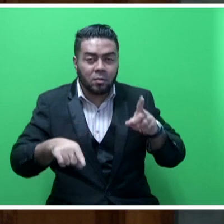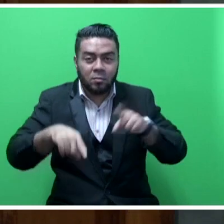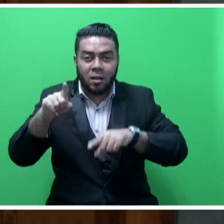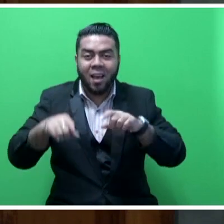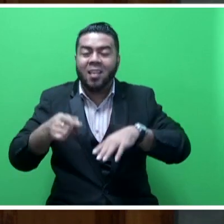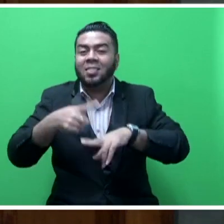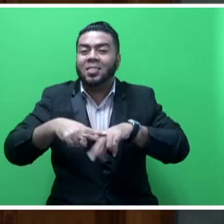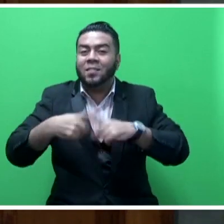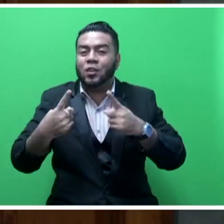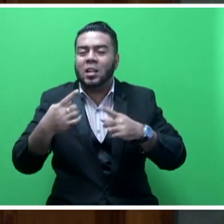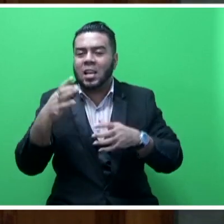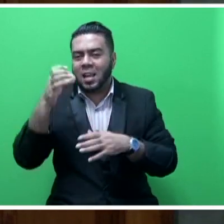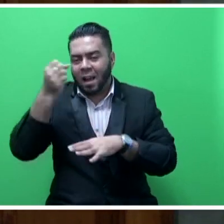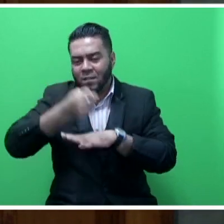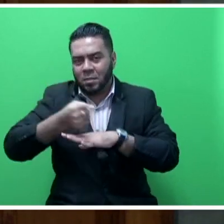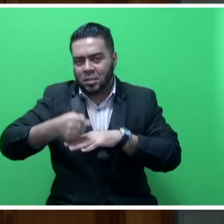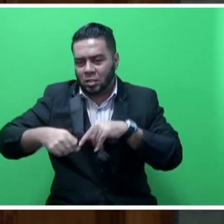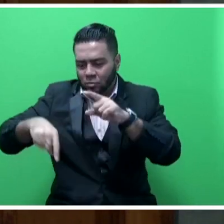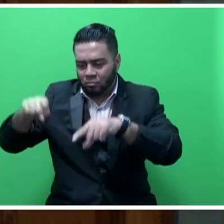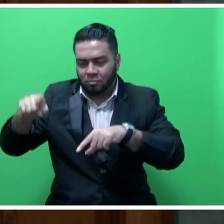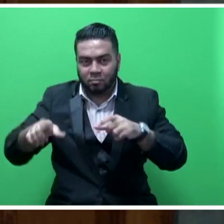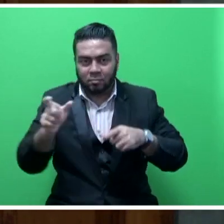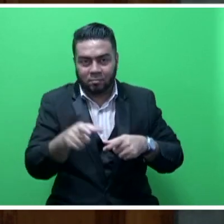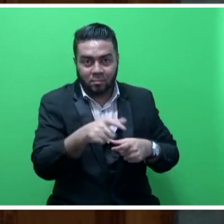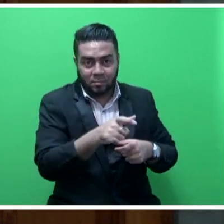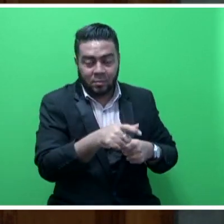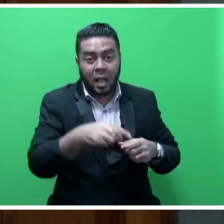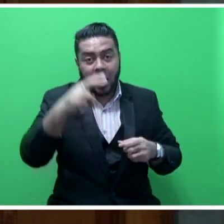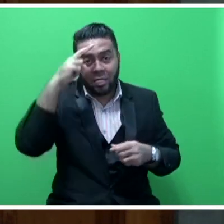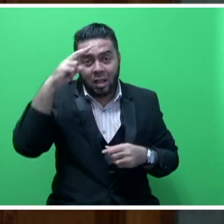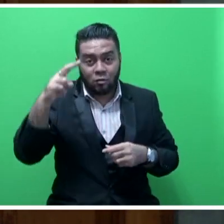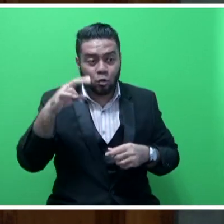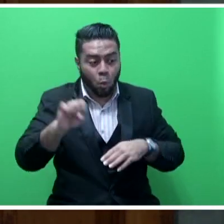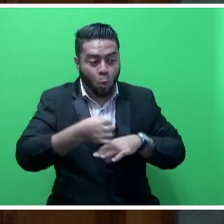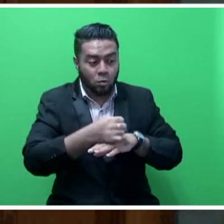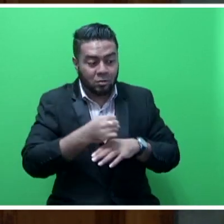government agencies. National ocean governance is